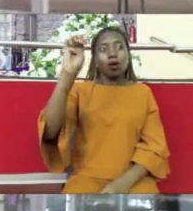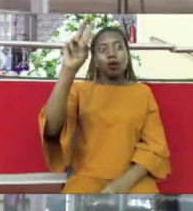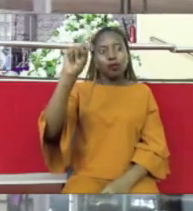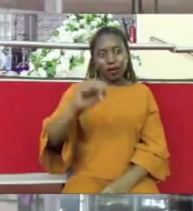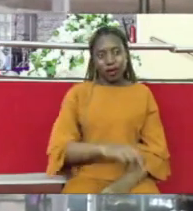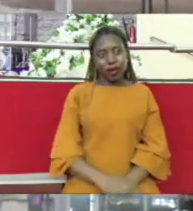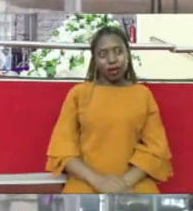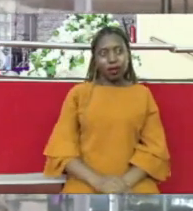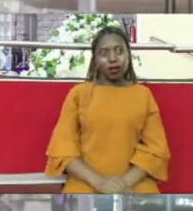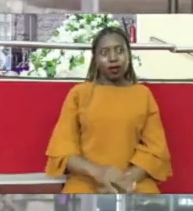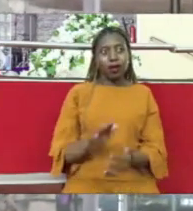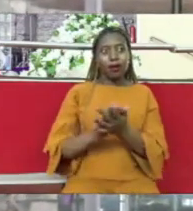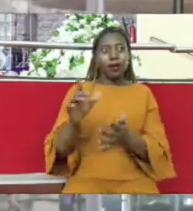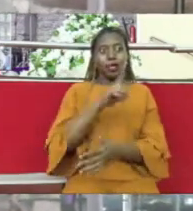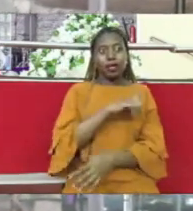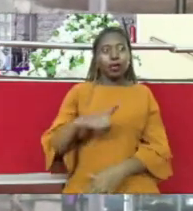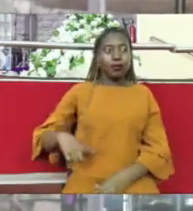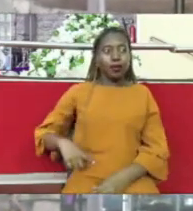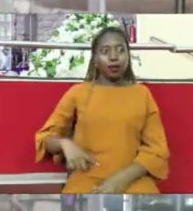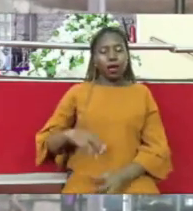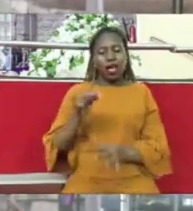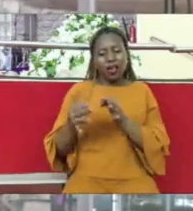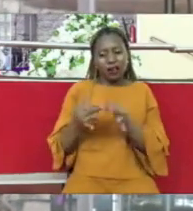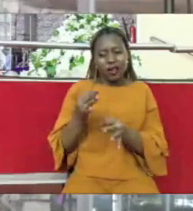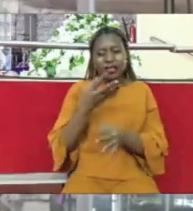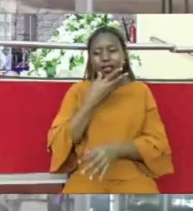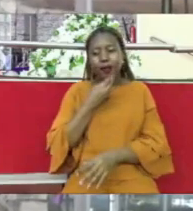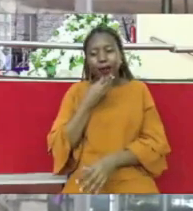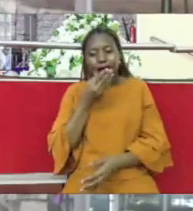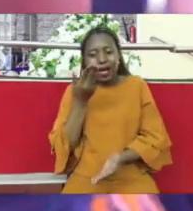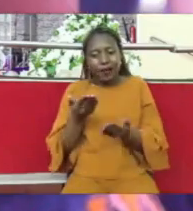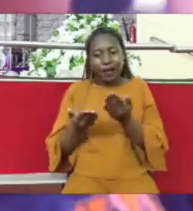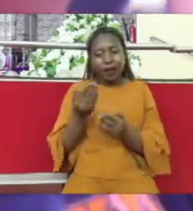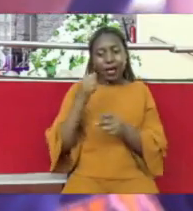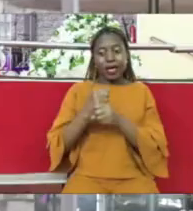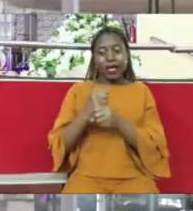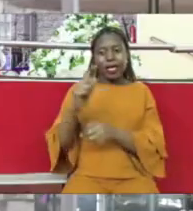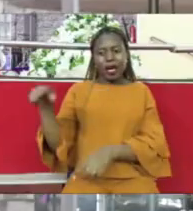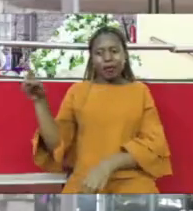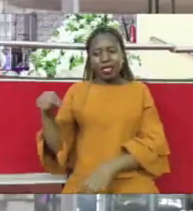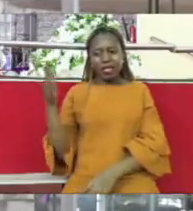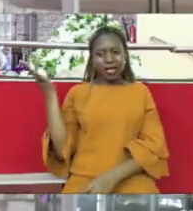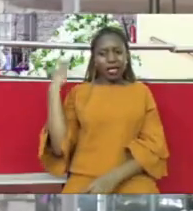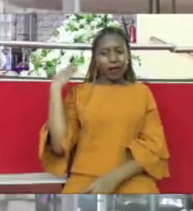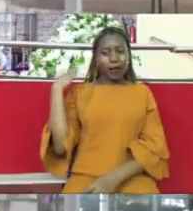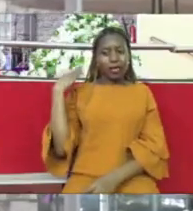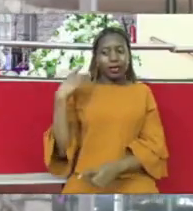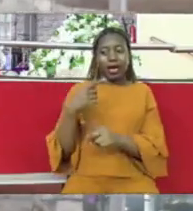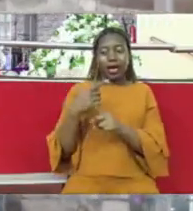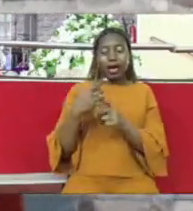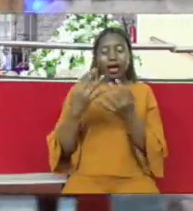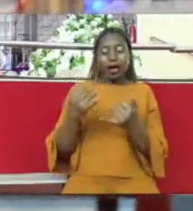Praise the name of the Lord. Amen. If it is a man, maybe there was a mistake that you did and all that people want to call you is